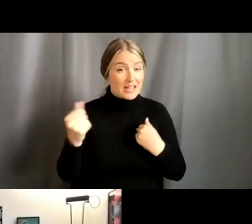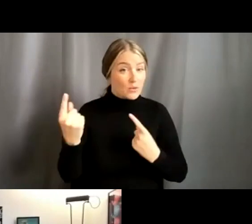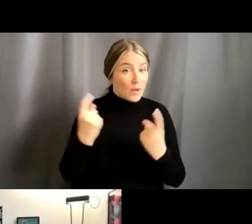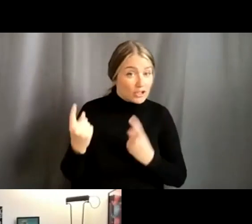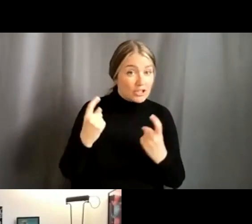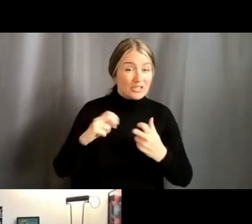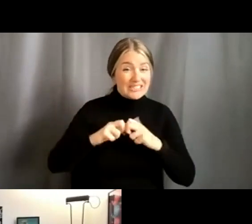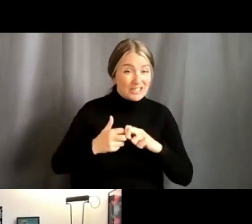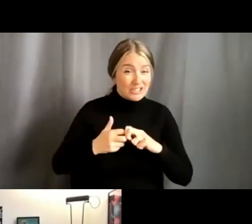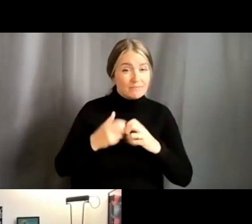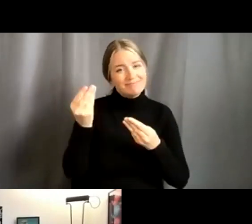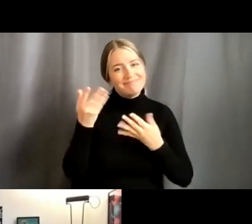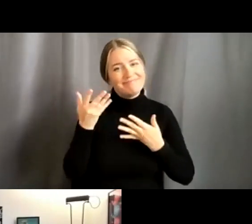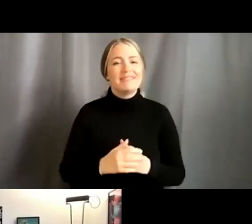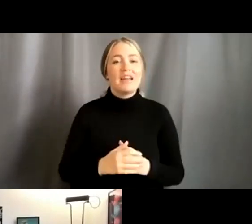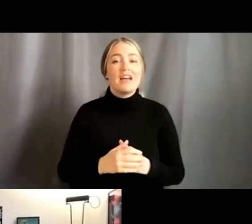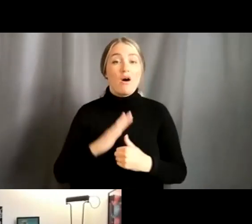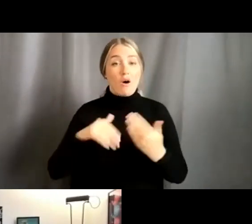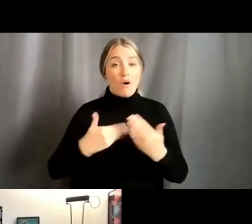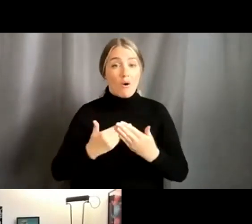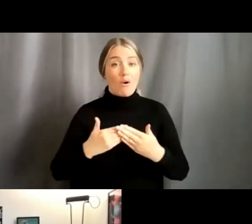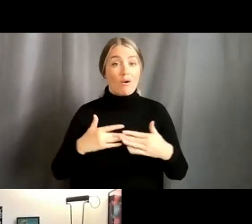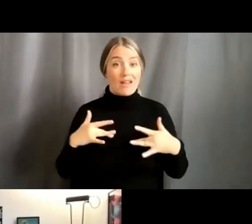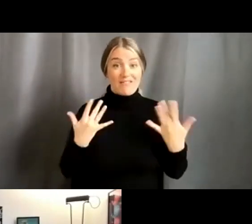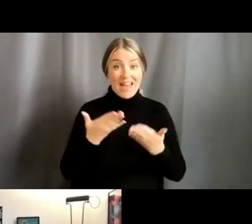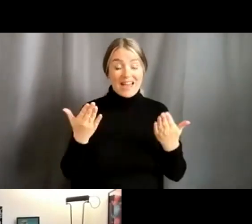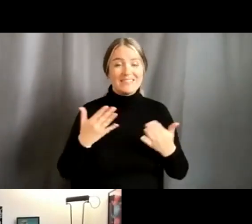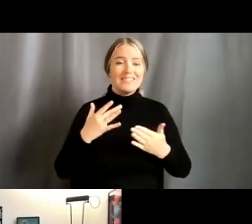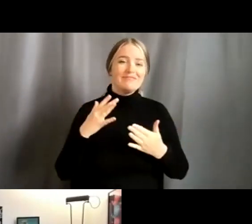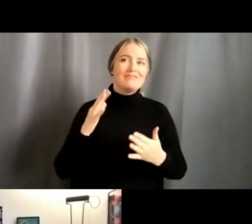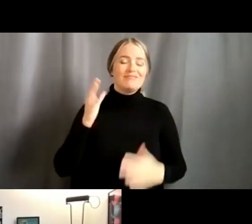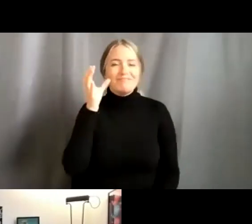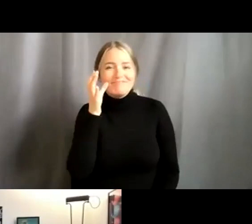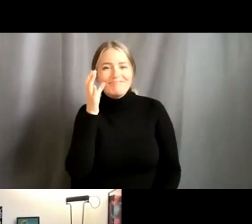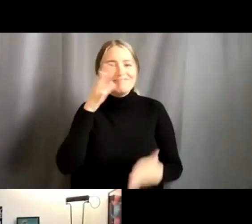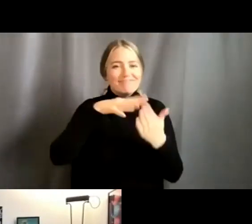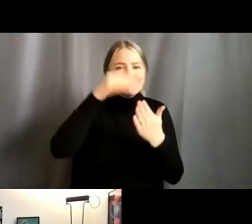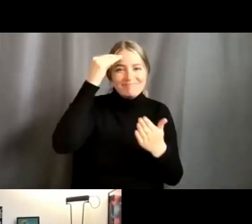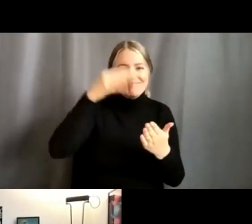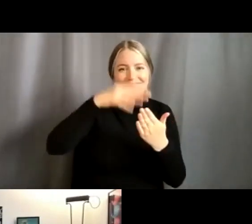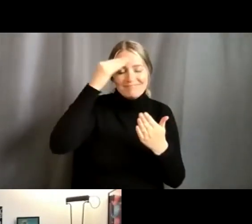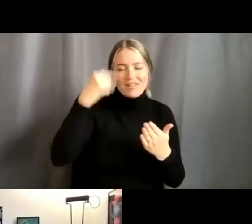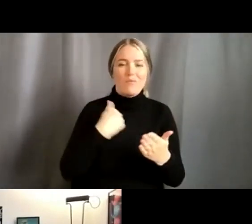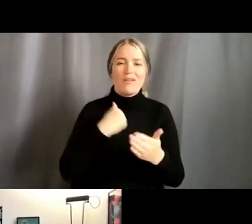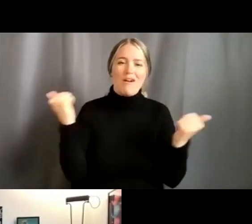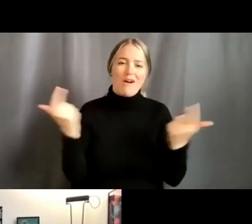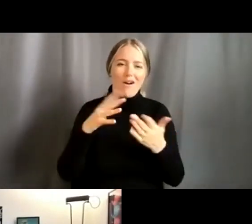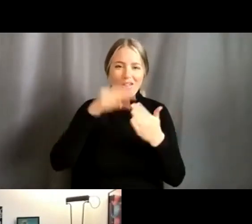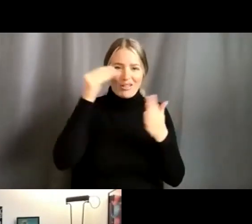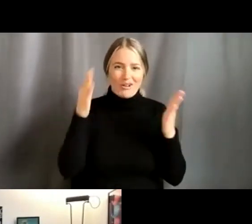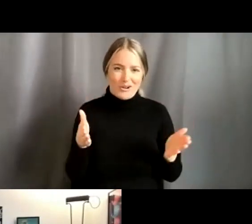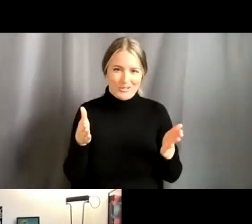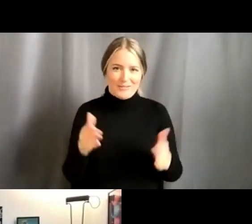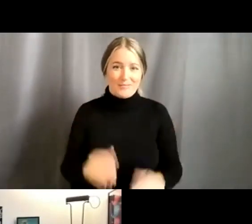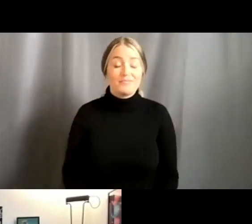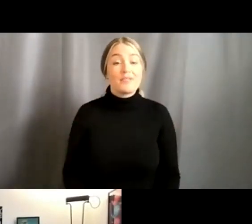point. This whole event is presented in a spirit of listening and learning, and we are all learners here. With that in mind, we